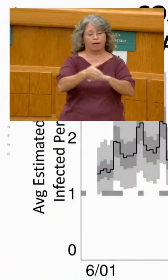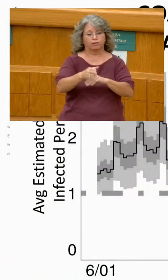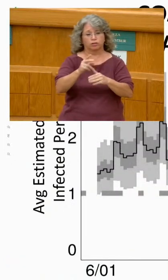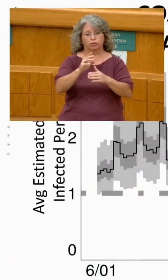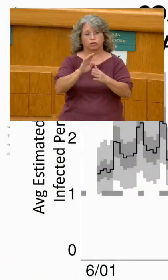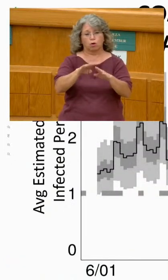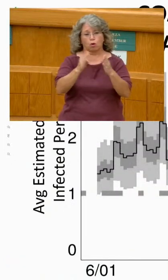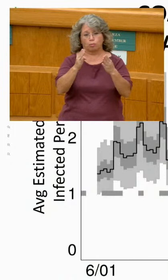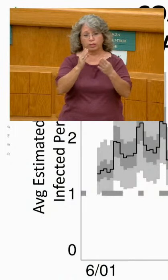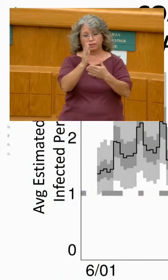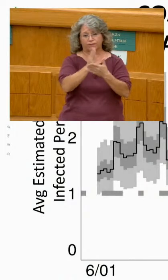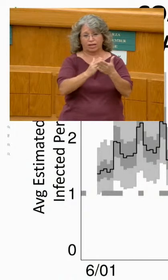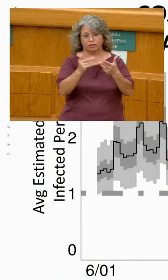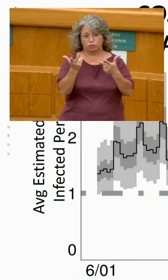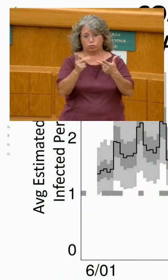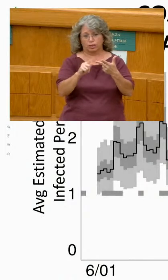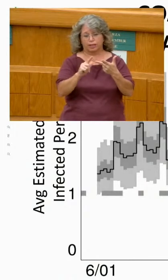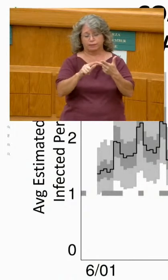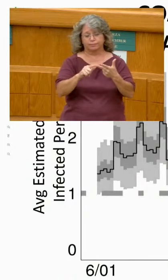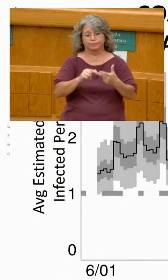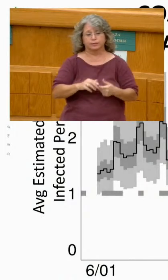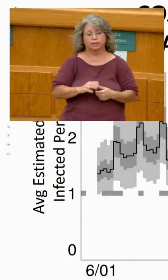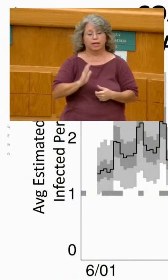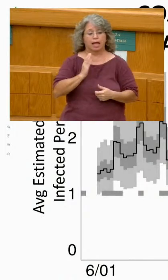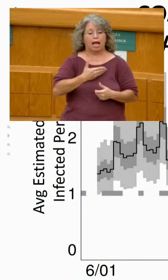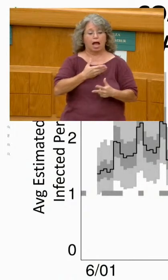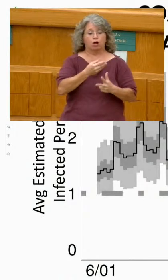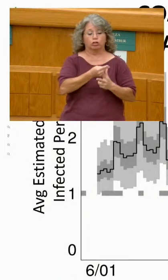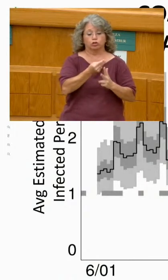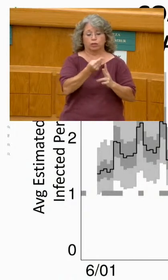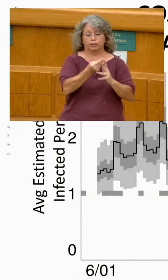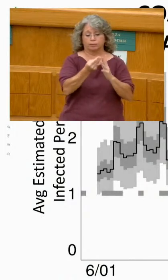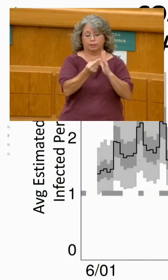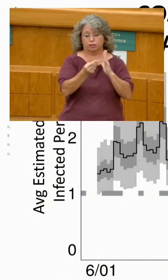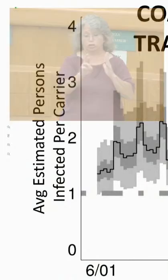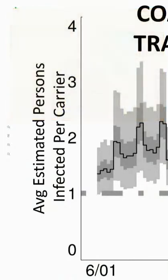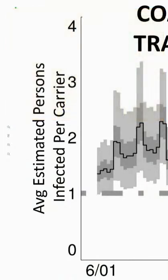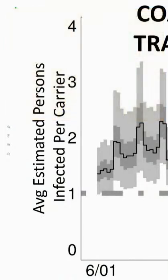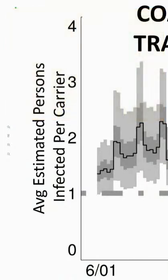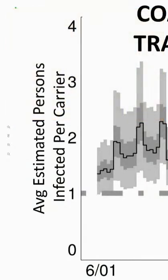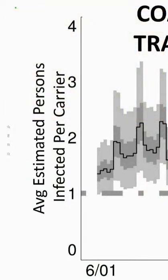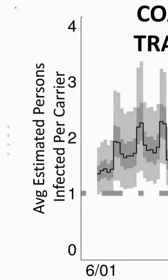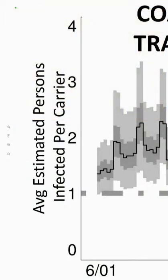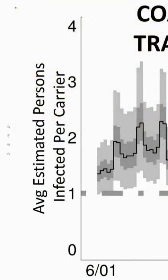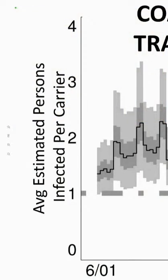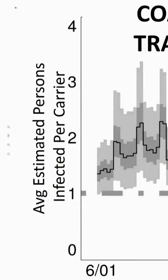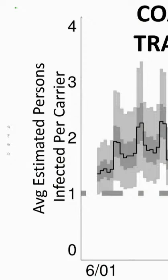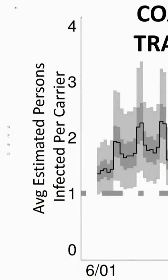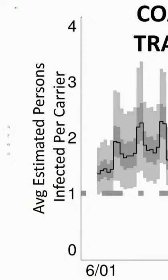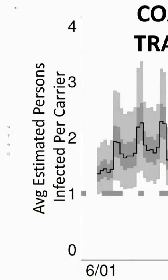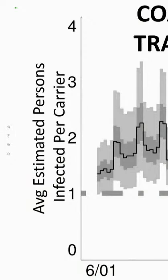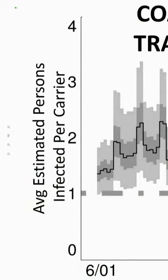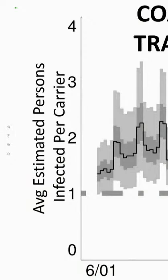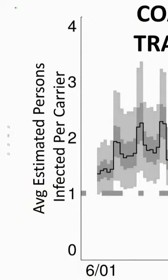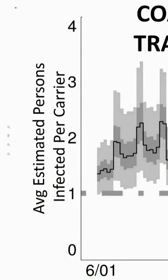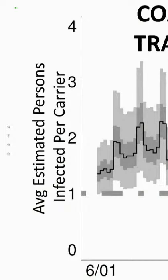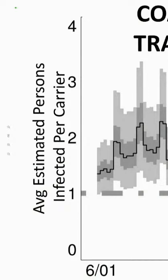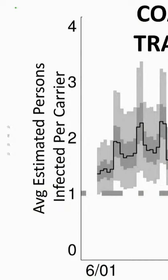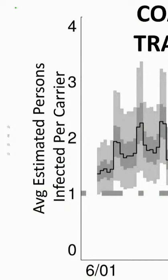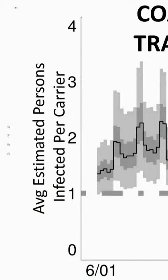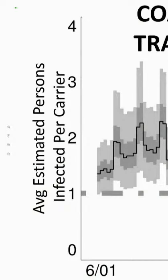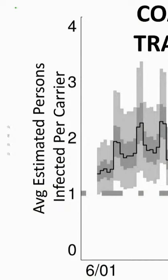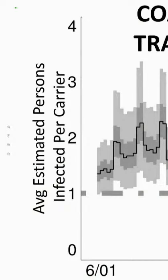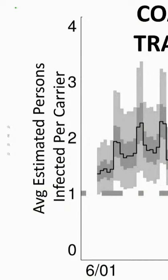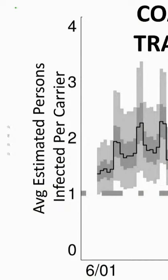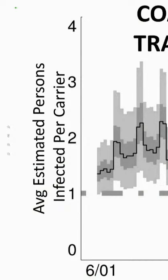So for our transmission rate, which is the number of people that are infected on average by other people that get COVID,